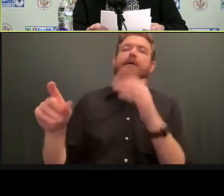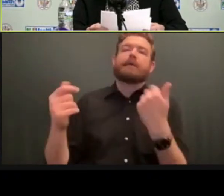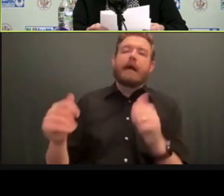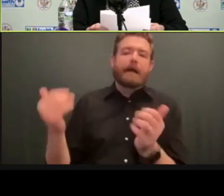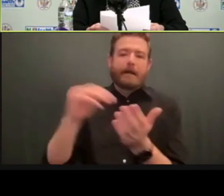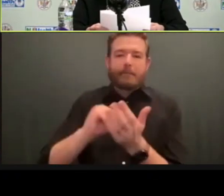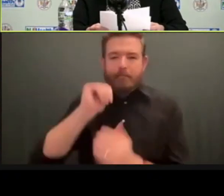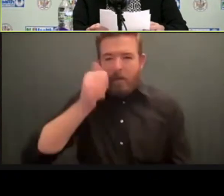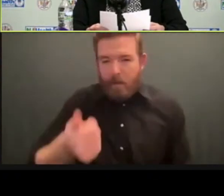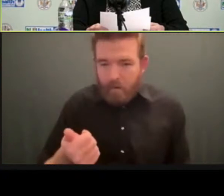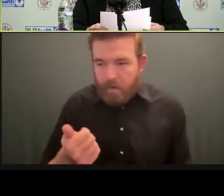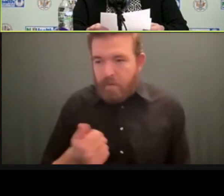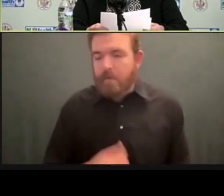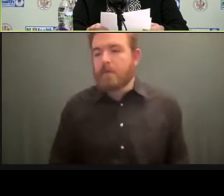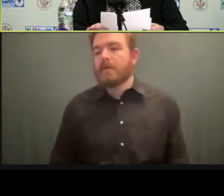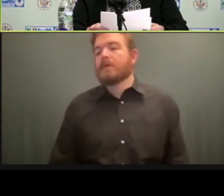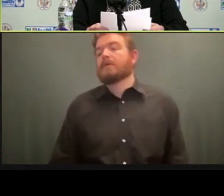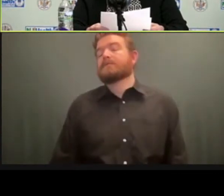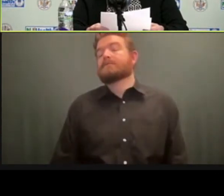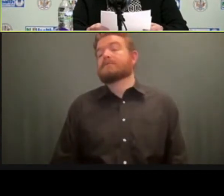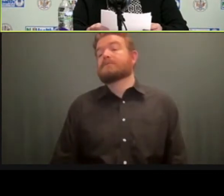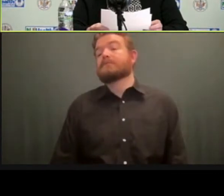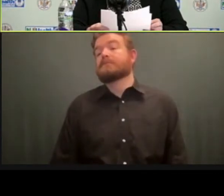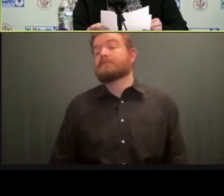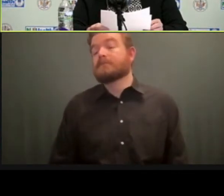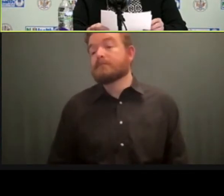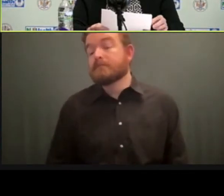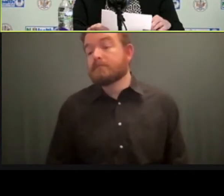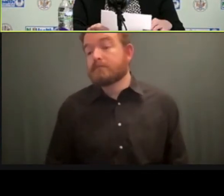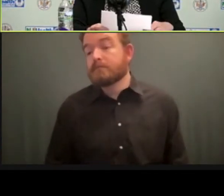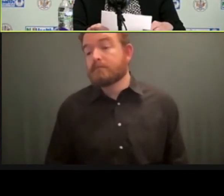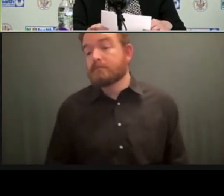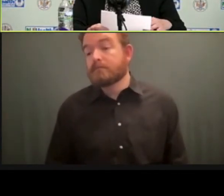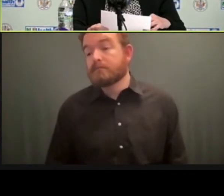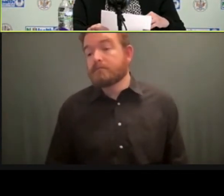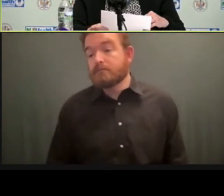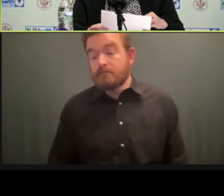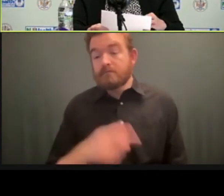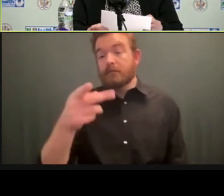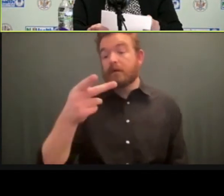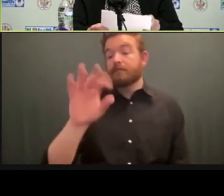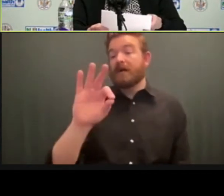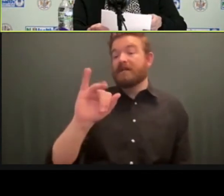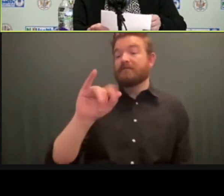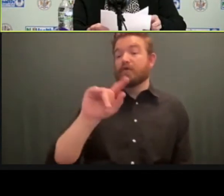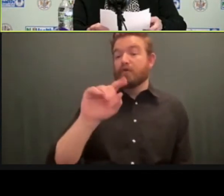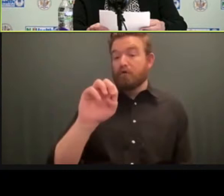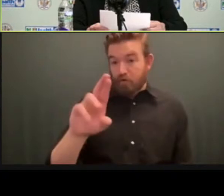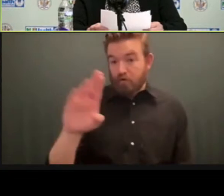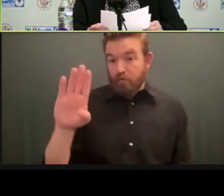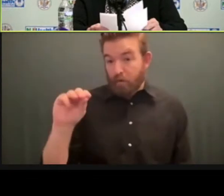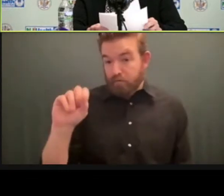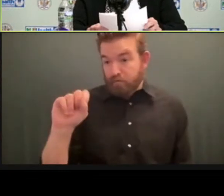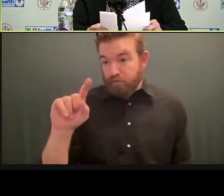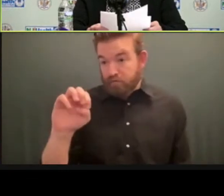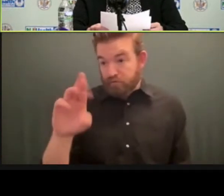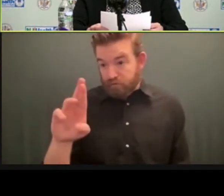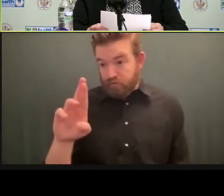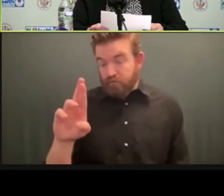FDA, has authorized a Pfizer booster dose for children between the ages of 12 and